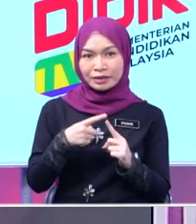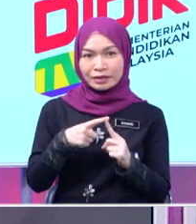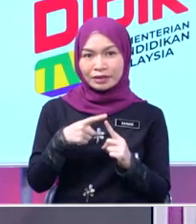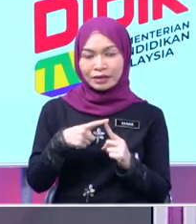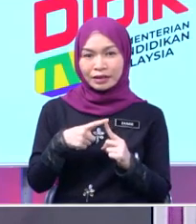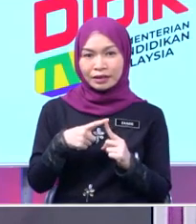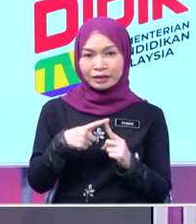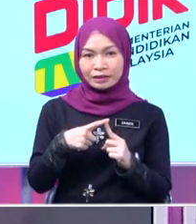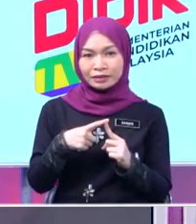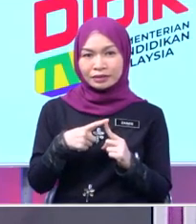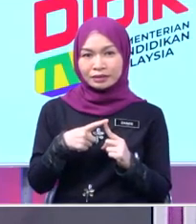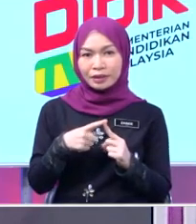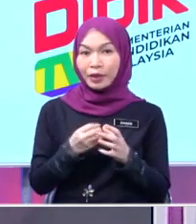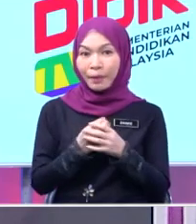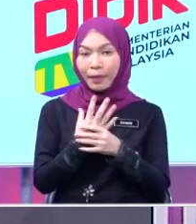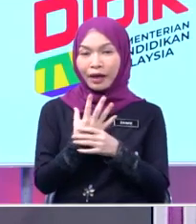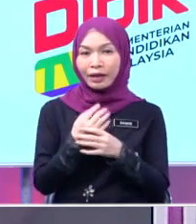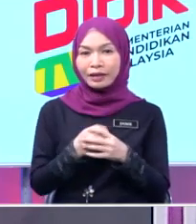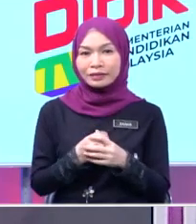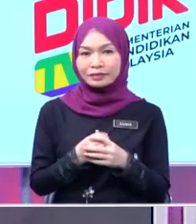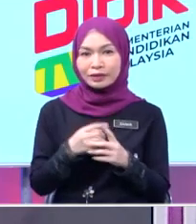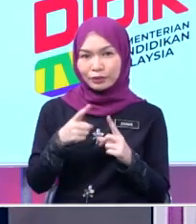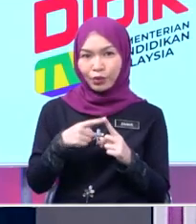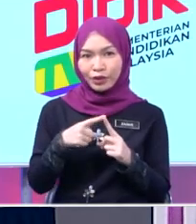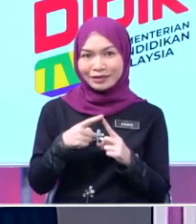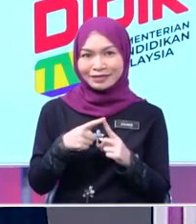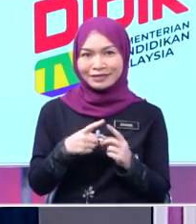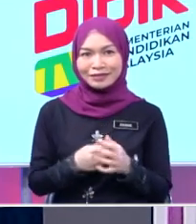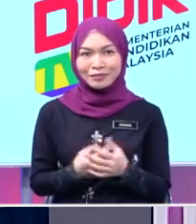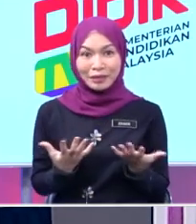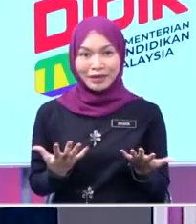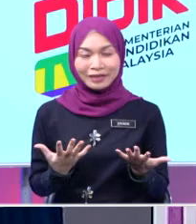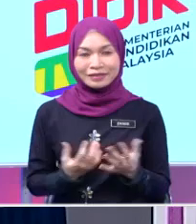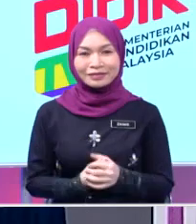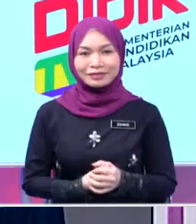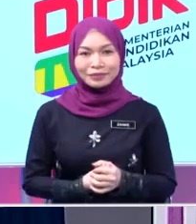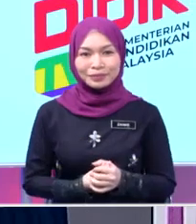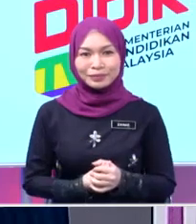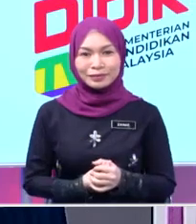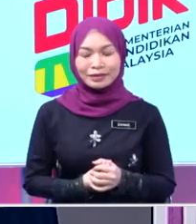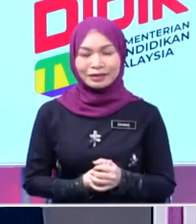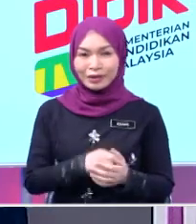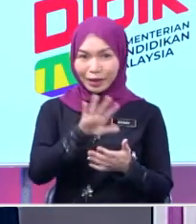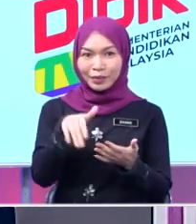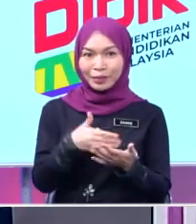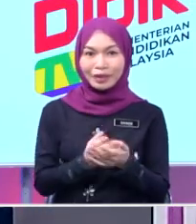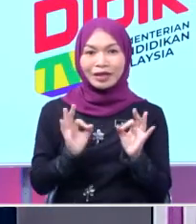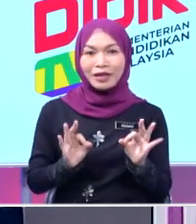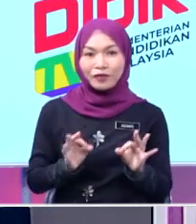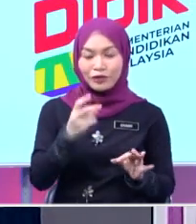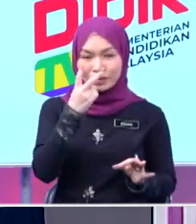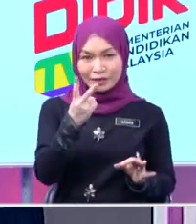develop according to the question. All right. All right. Okay, so everybody, if you refer to